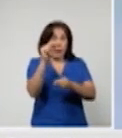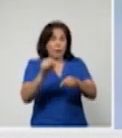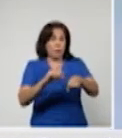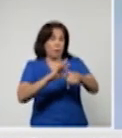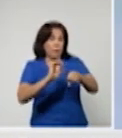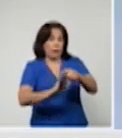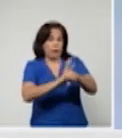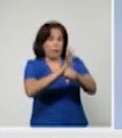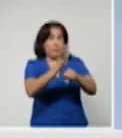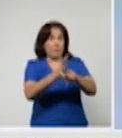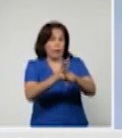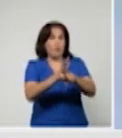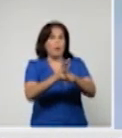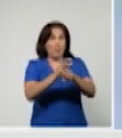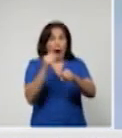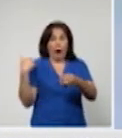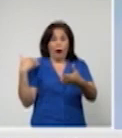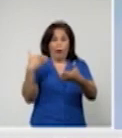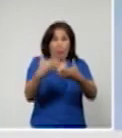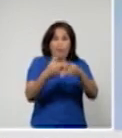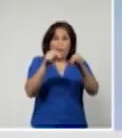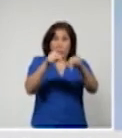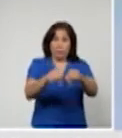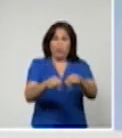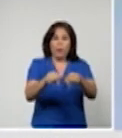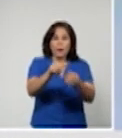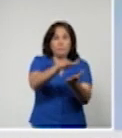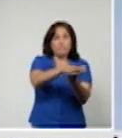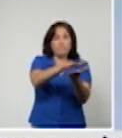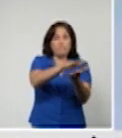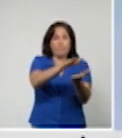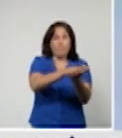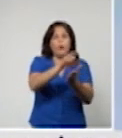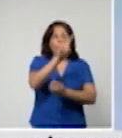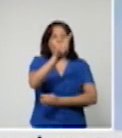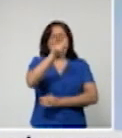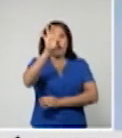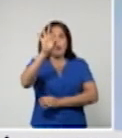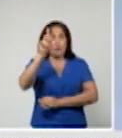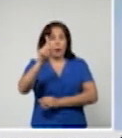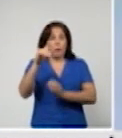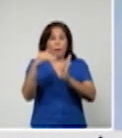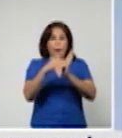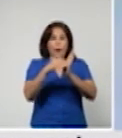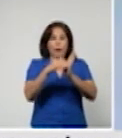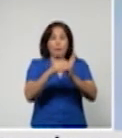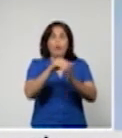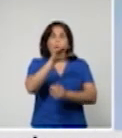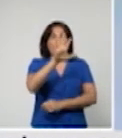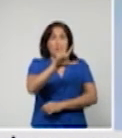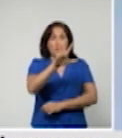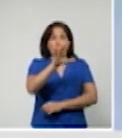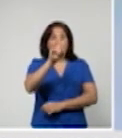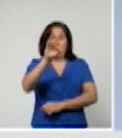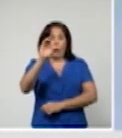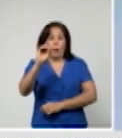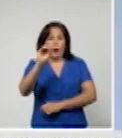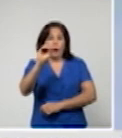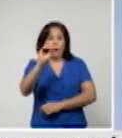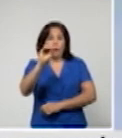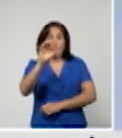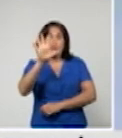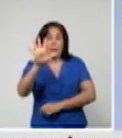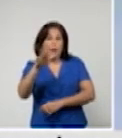and COVID-19. This brings the total number of samples processed in the entire country since